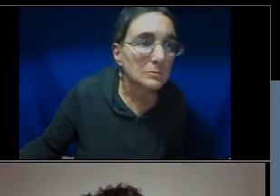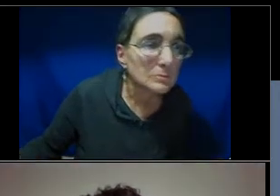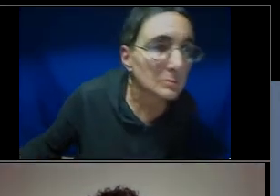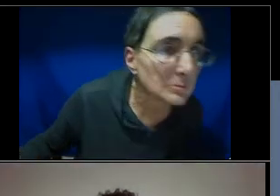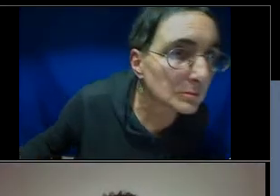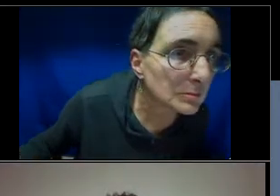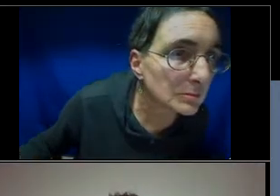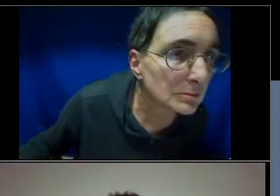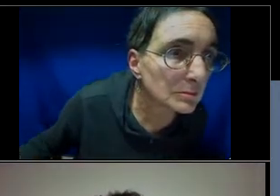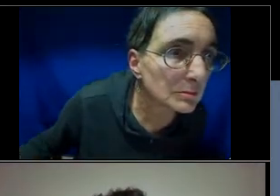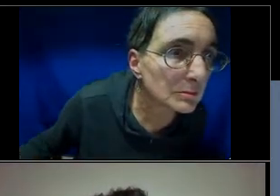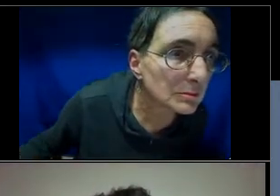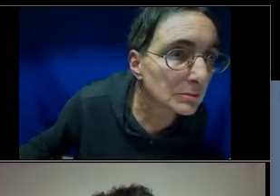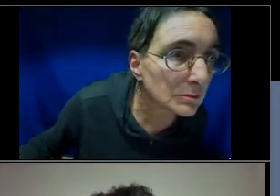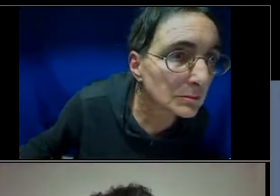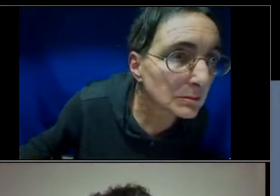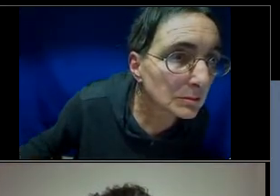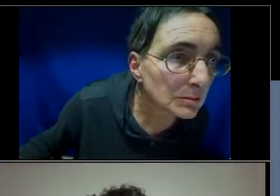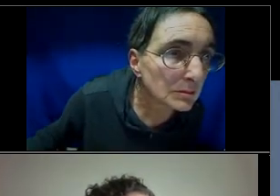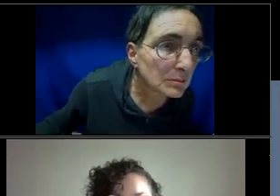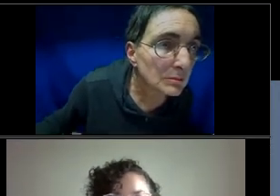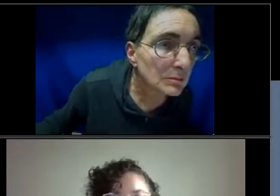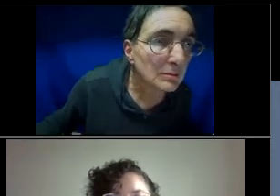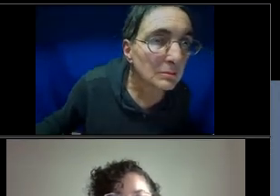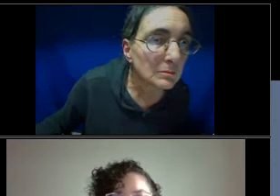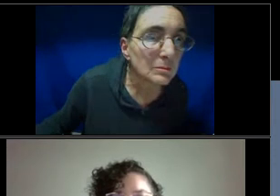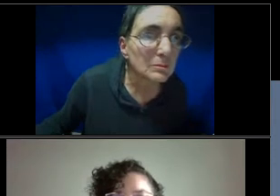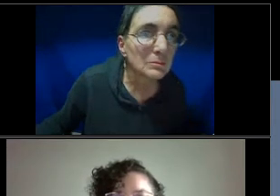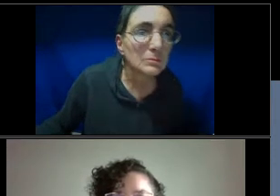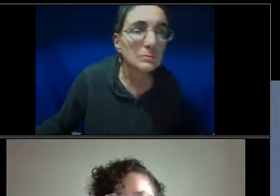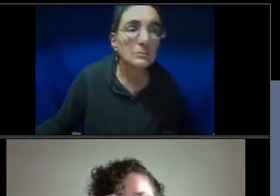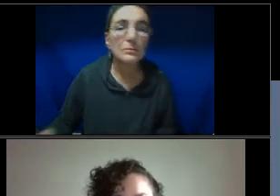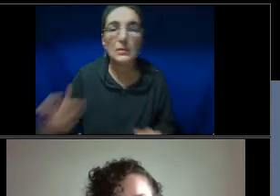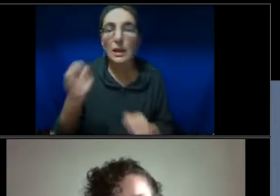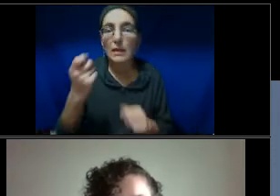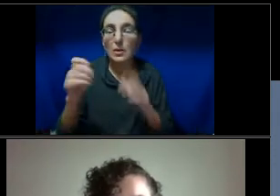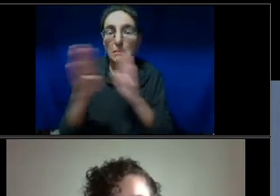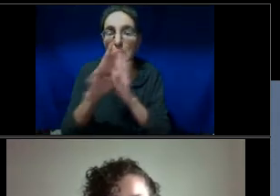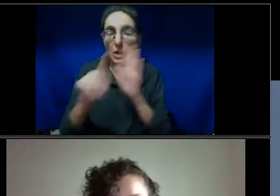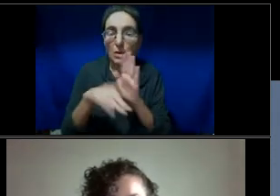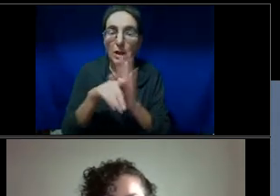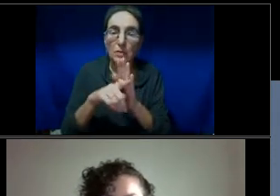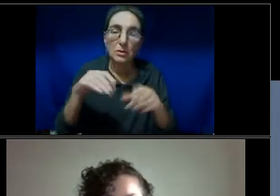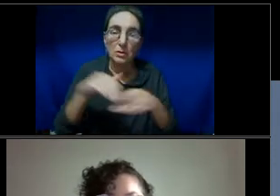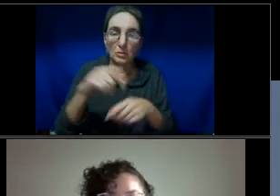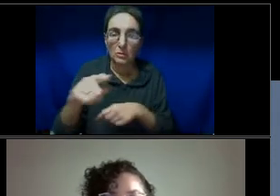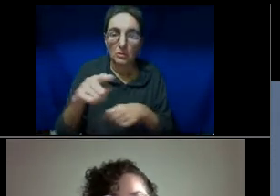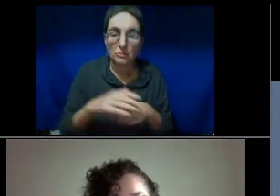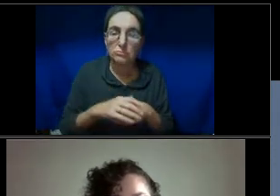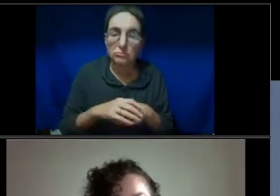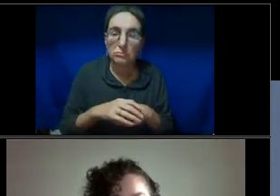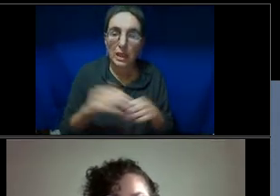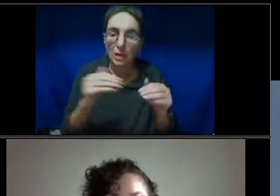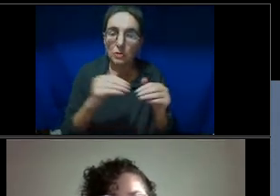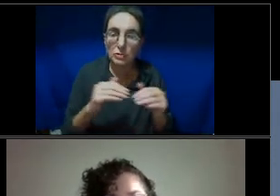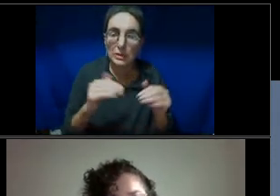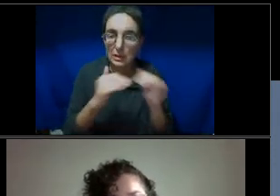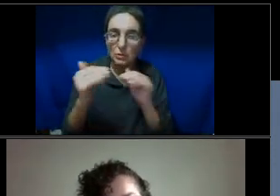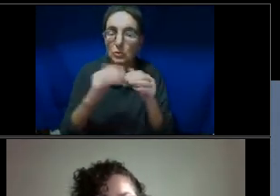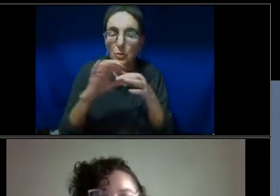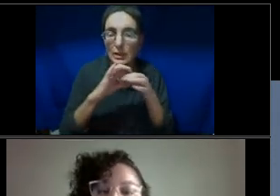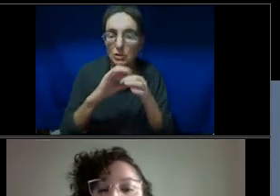All right, so a little bit of background on our interagency equity coordination so far between the